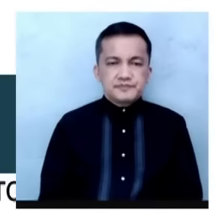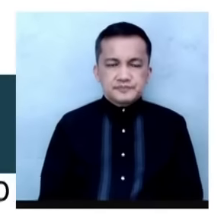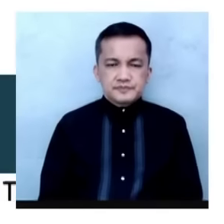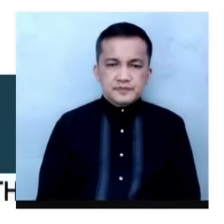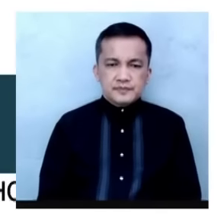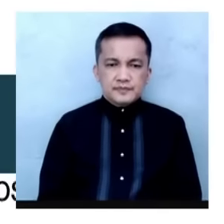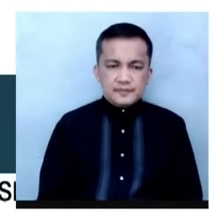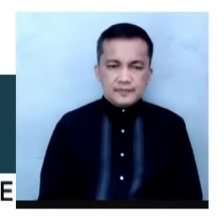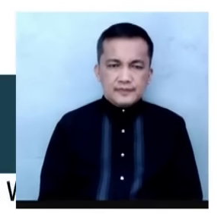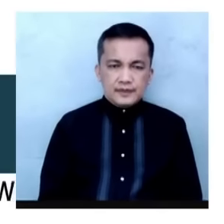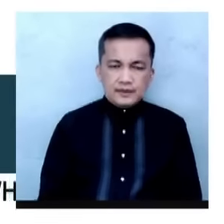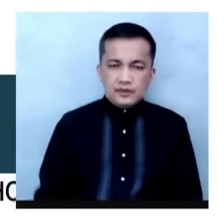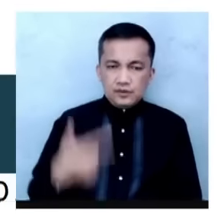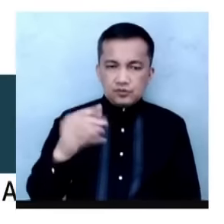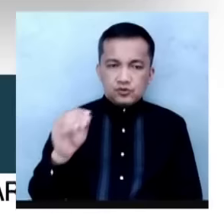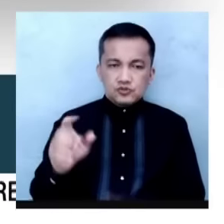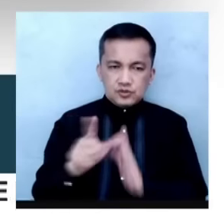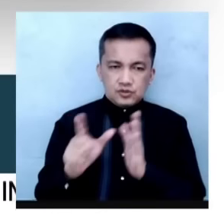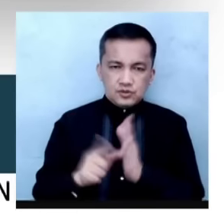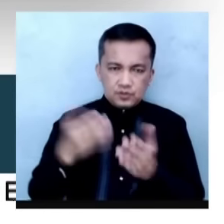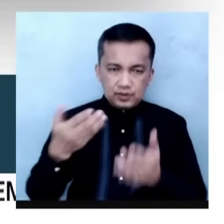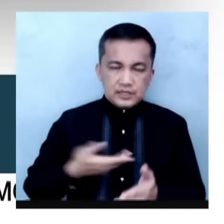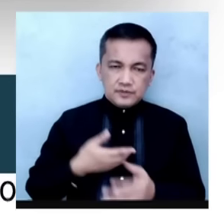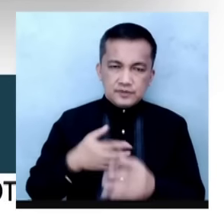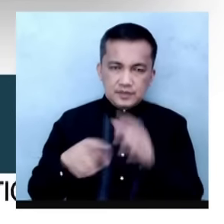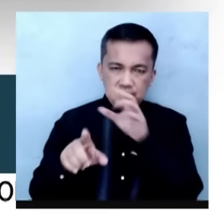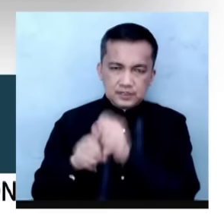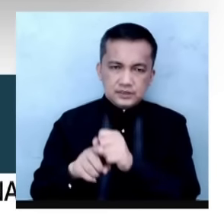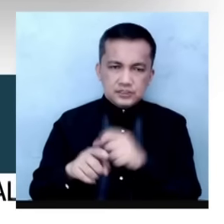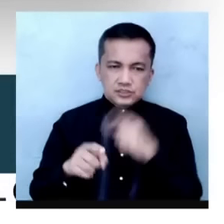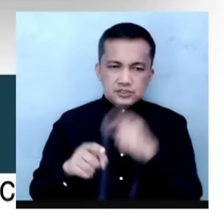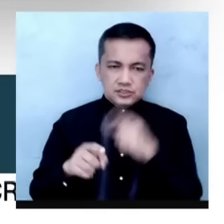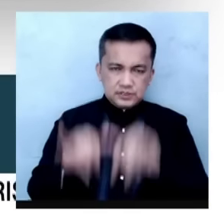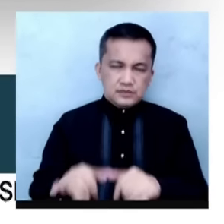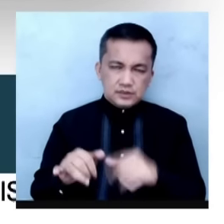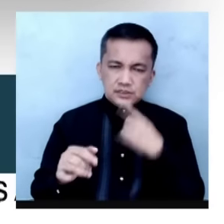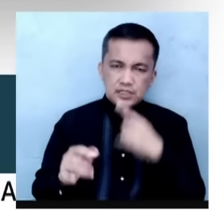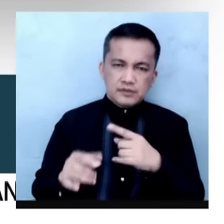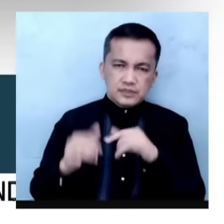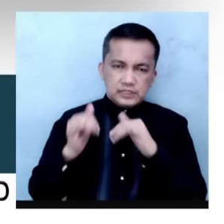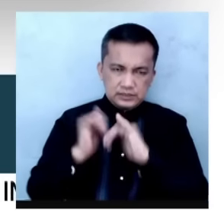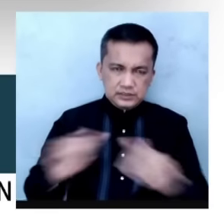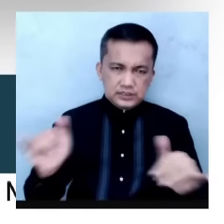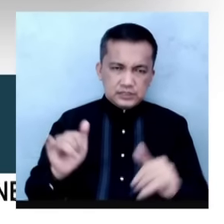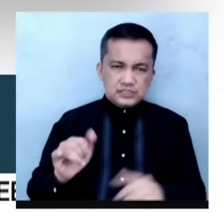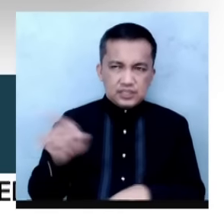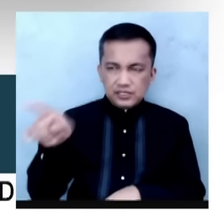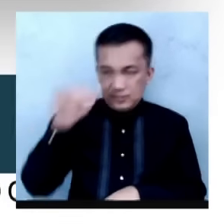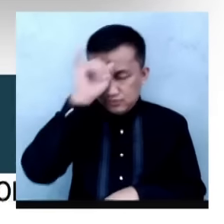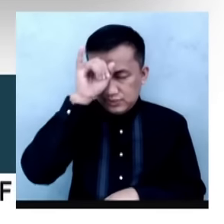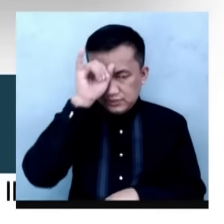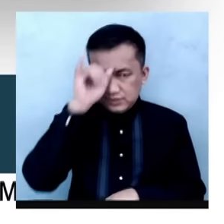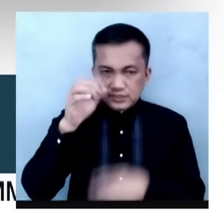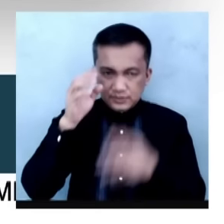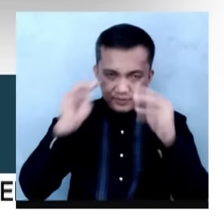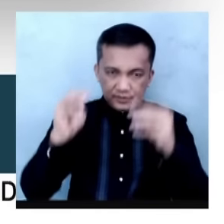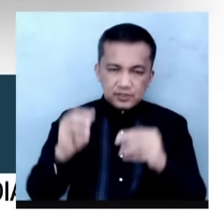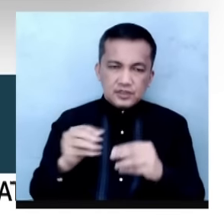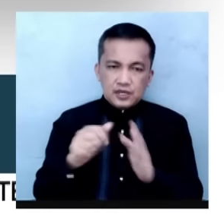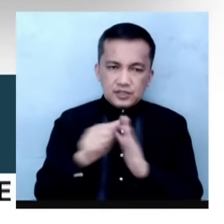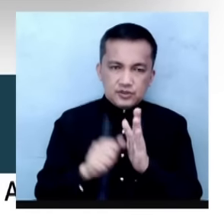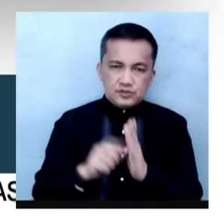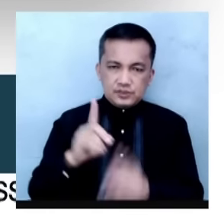Guo's lawyers have welcomed her arrest but remain firm their client is innocent until proven otherwise. Attorney Stephen David also